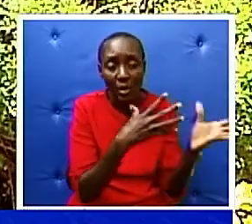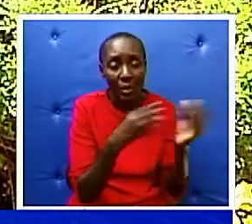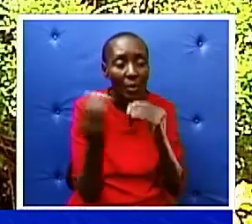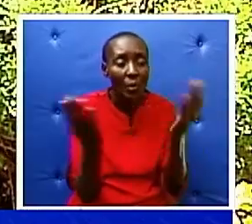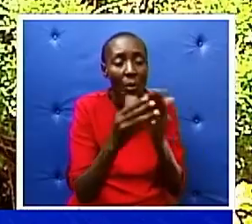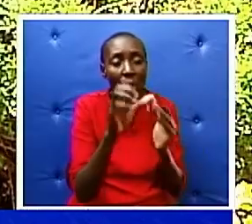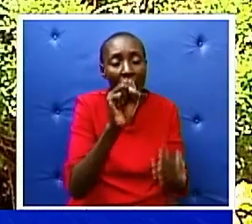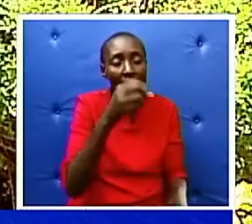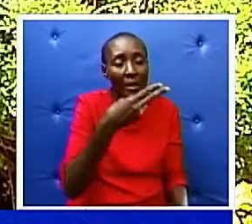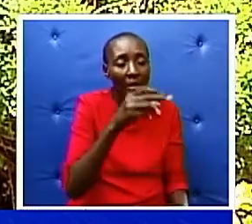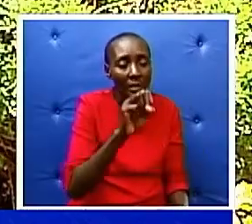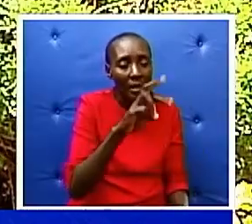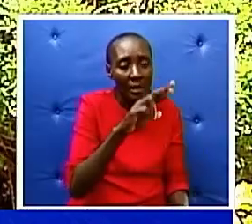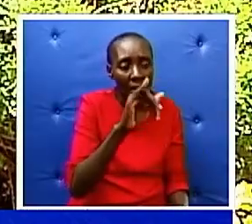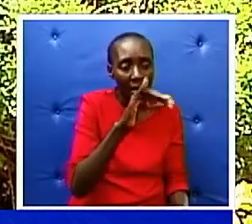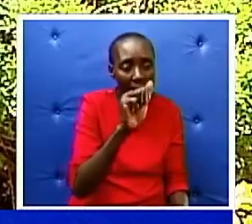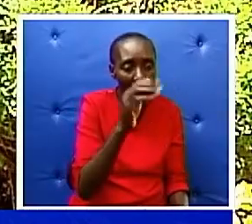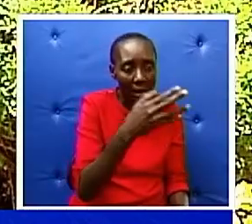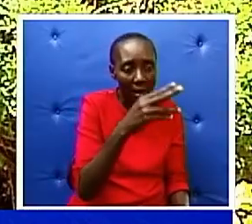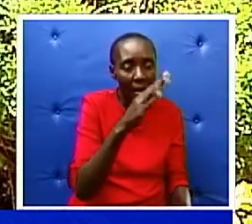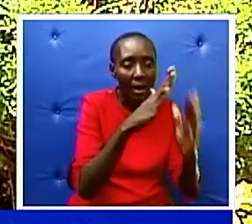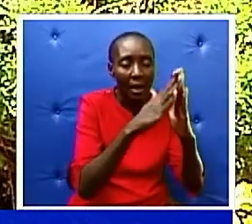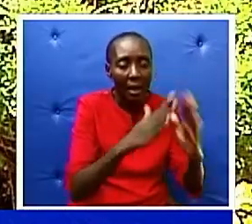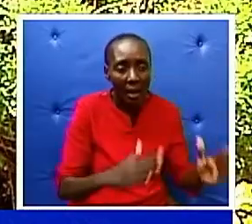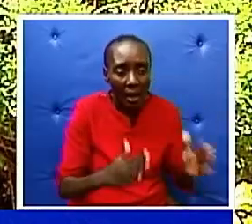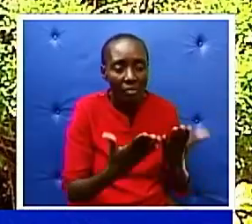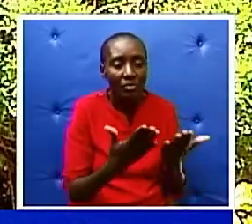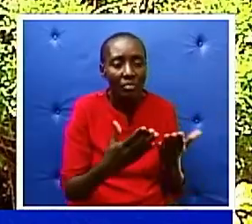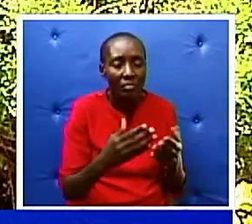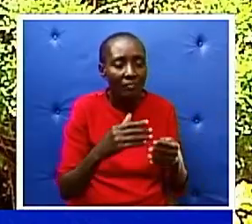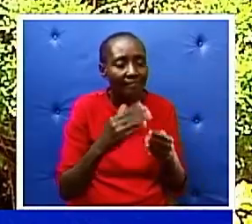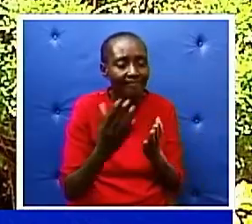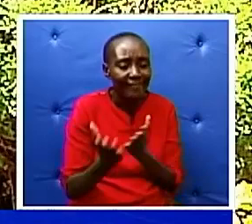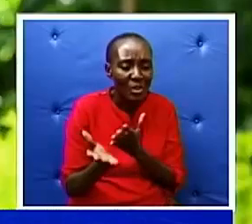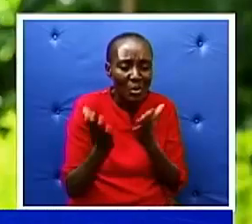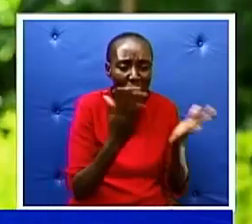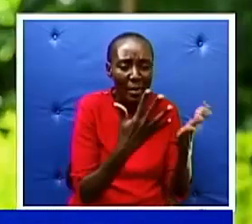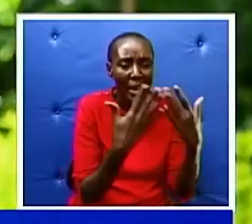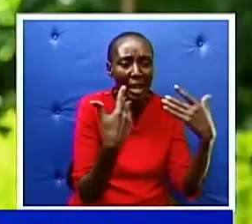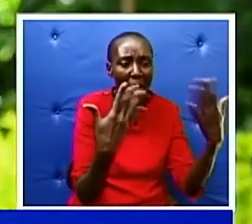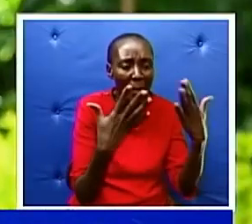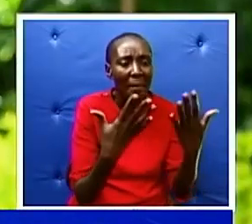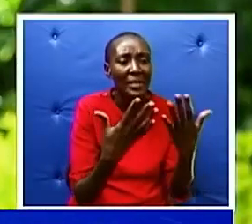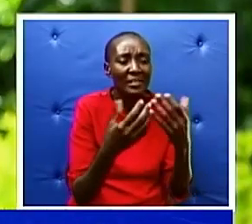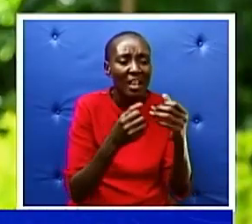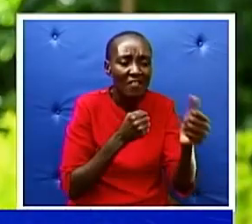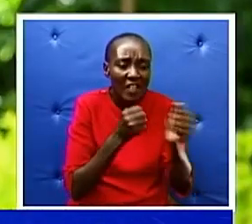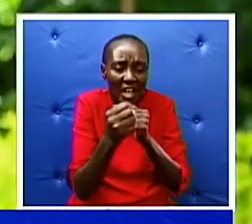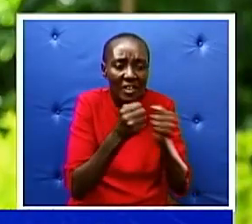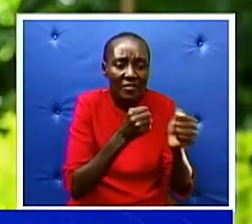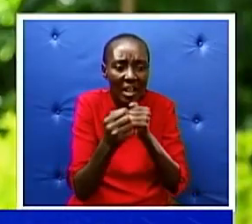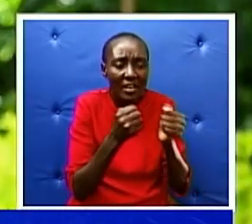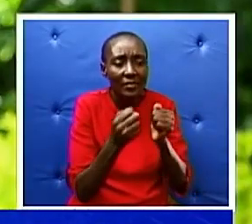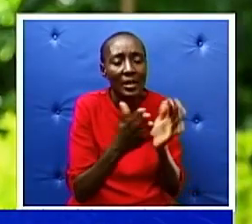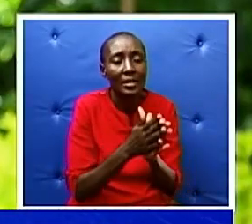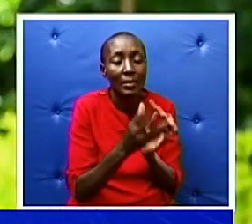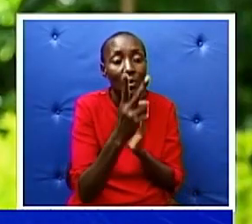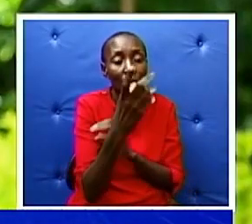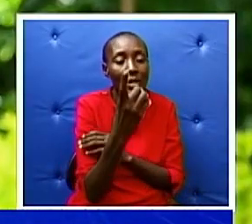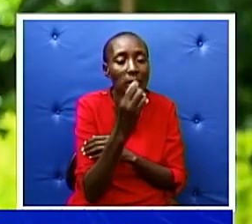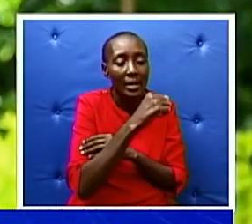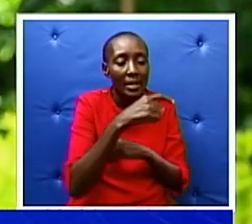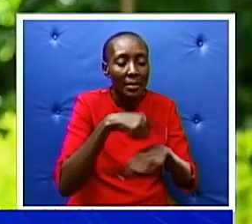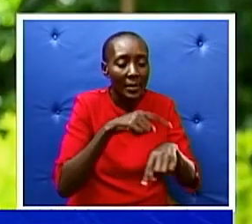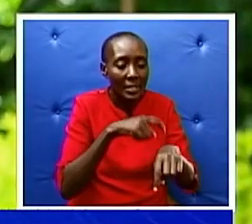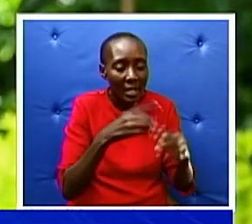with physical documents and fight your way to getting documents after 21 days. Right now, you do it from your phone at